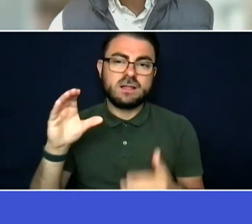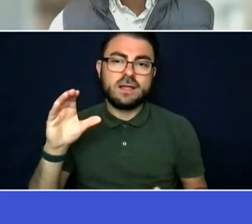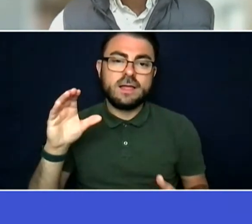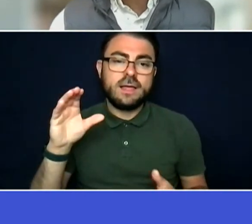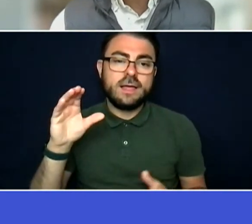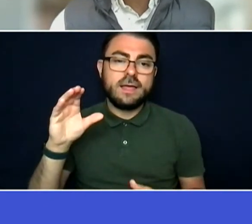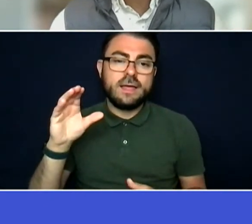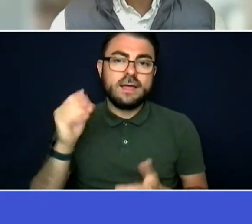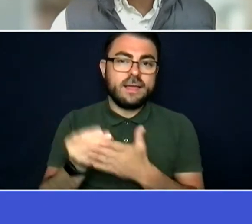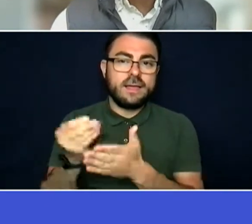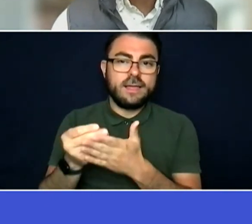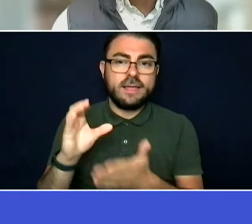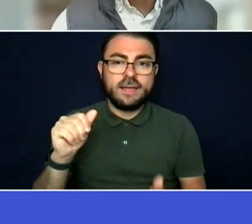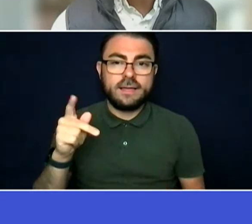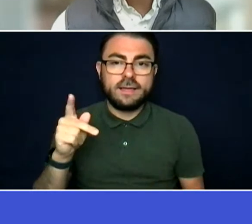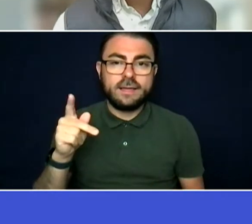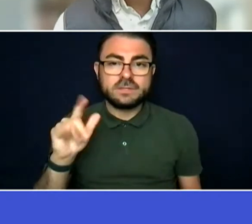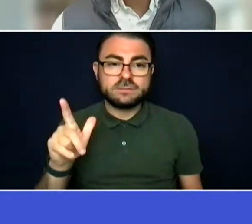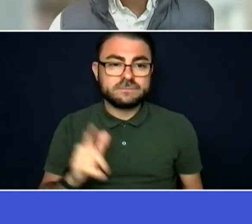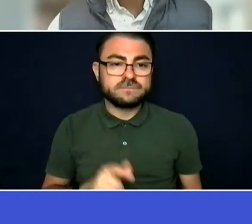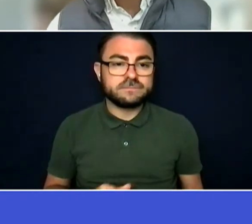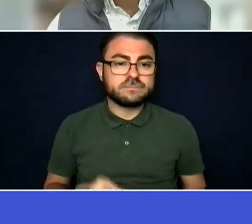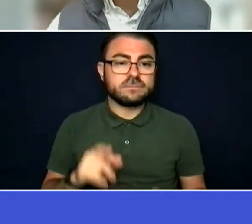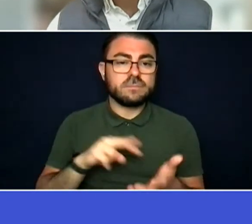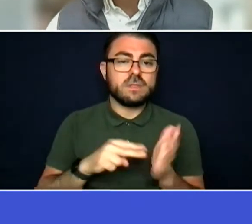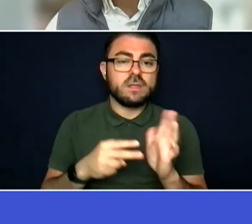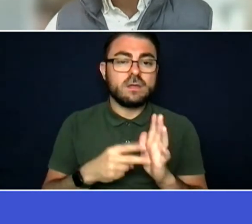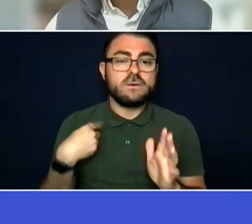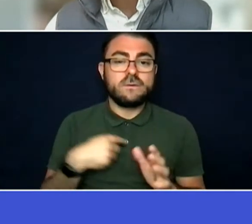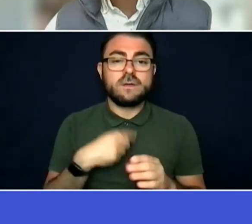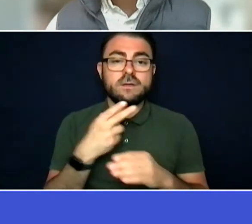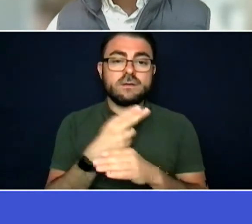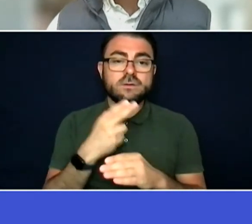on targeted electric vehicle financing tools.